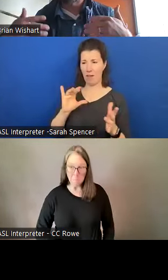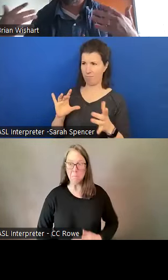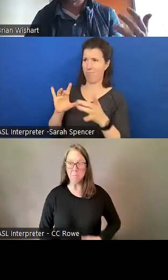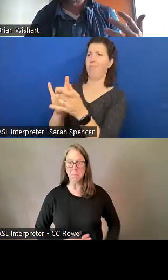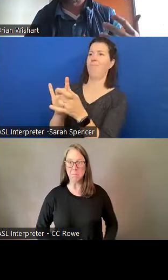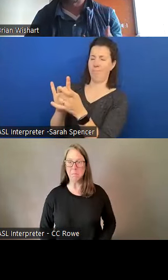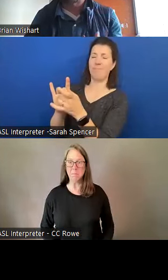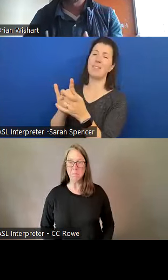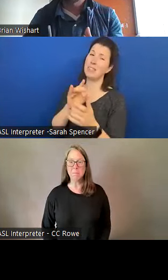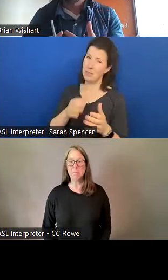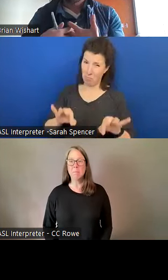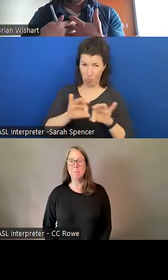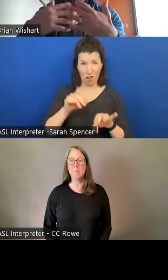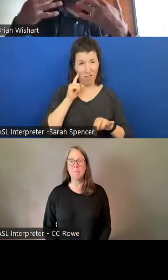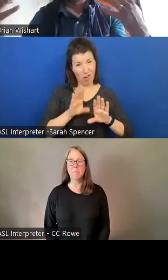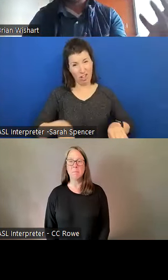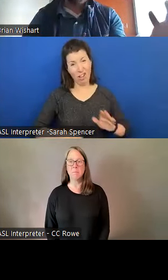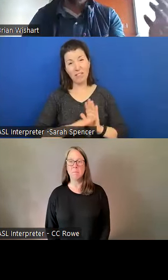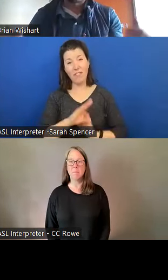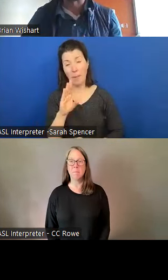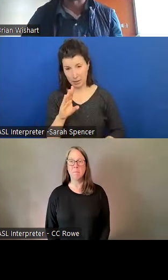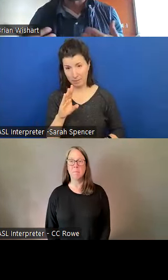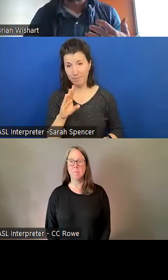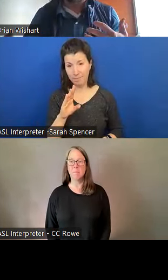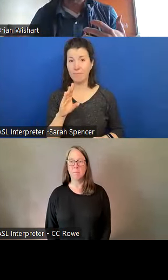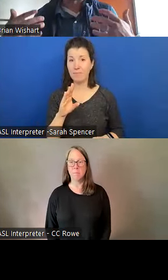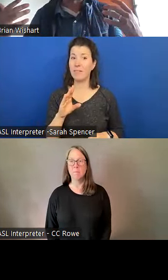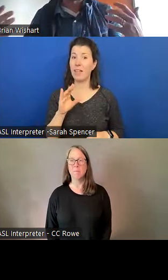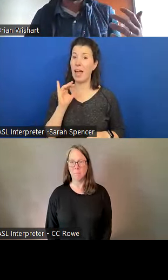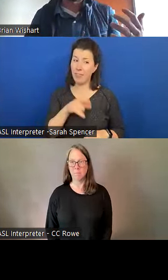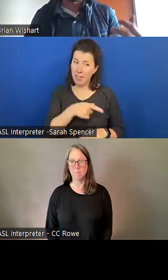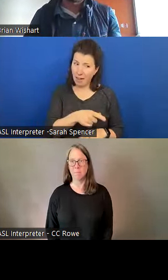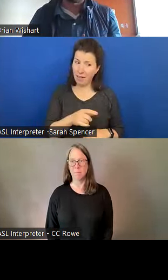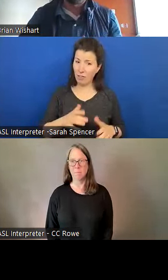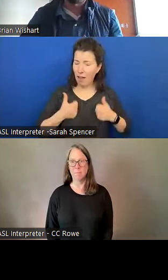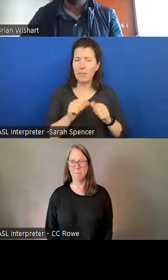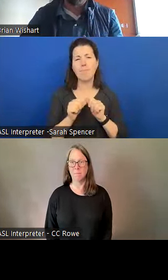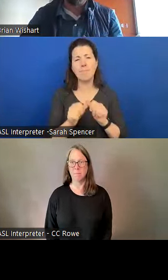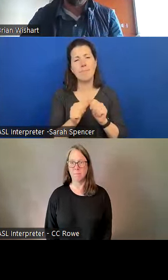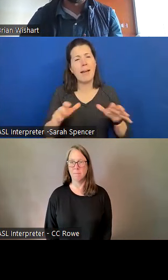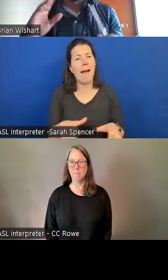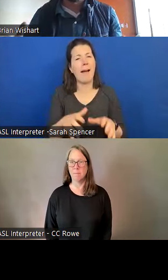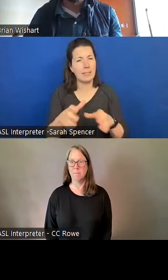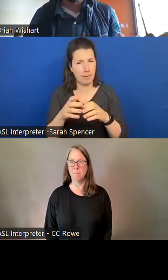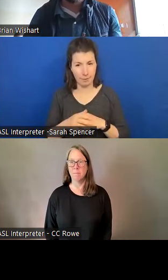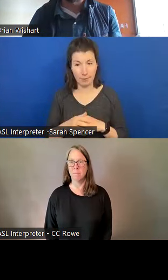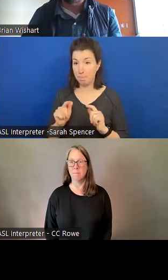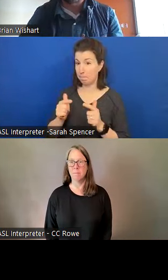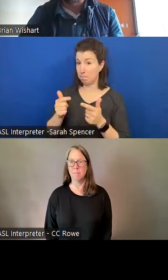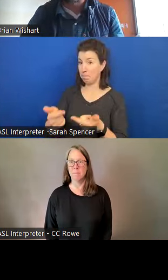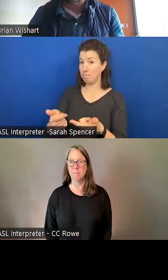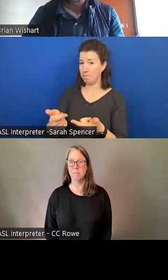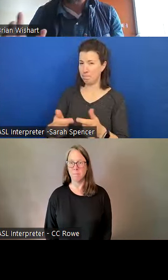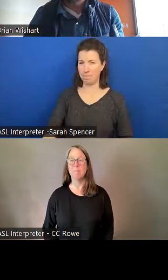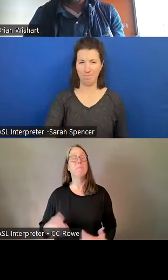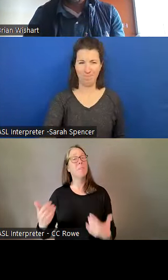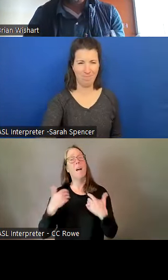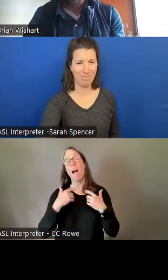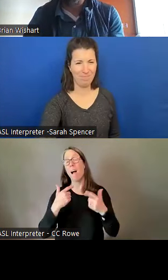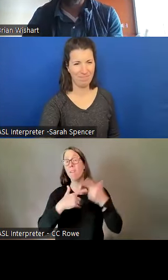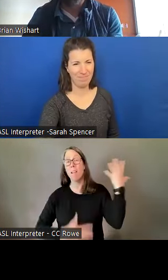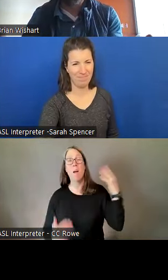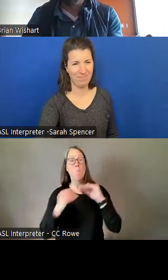to child development and, continue to be active as we're going through. There's lots more I'd love to say on it.